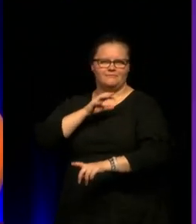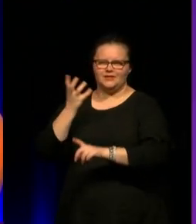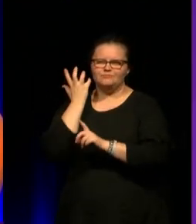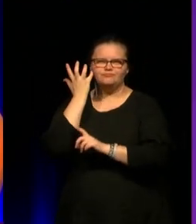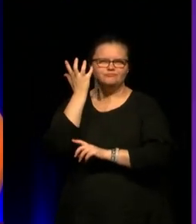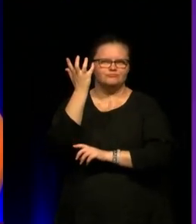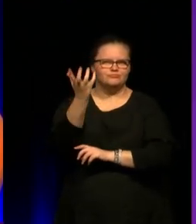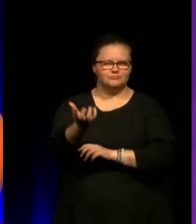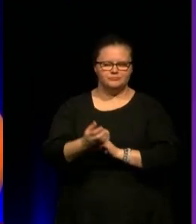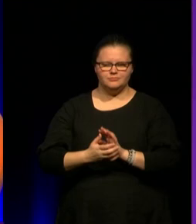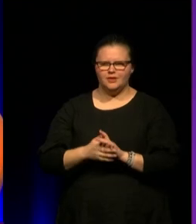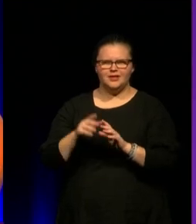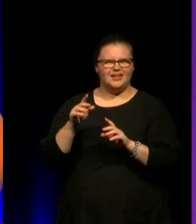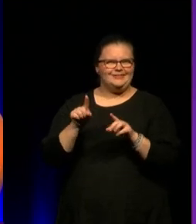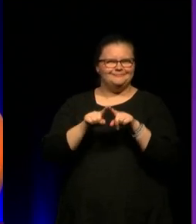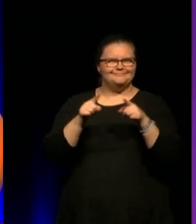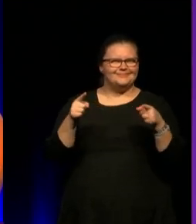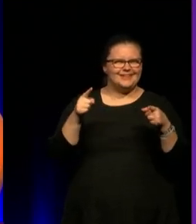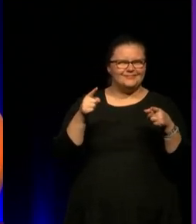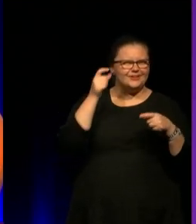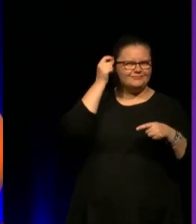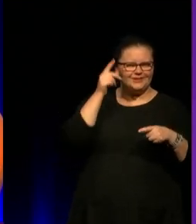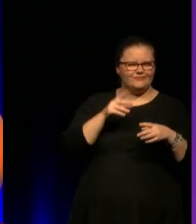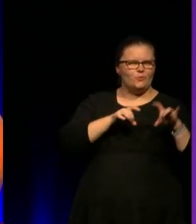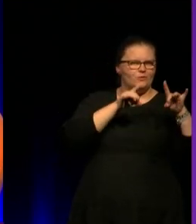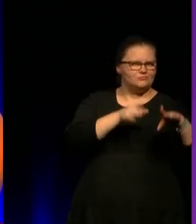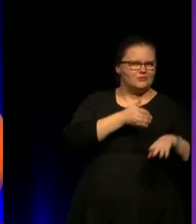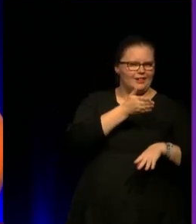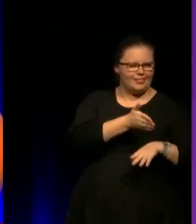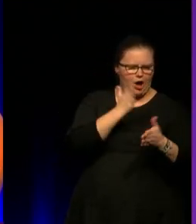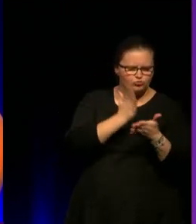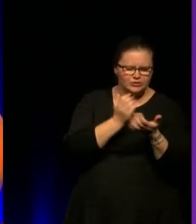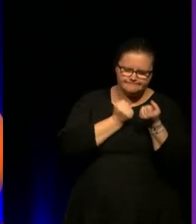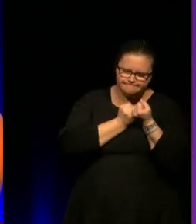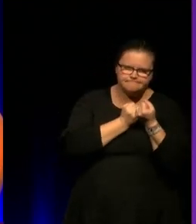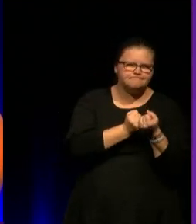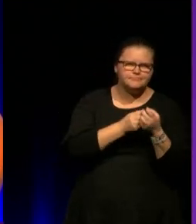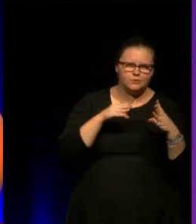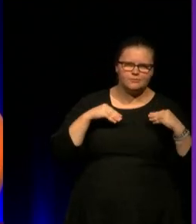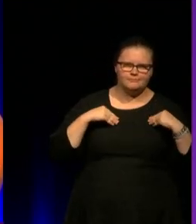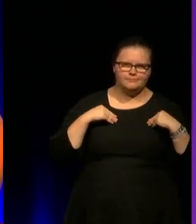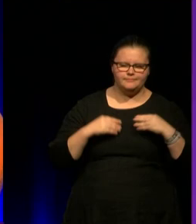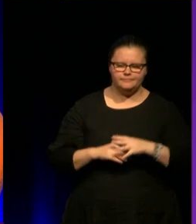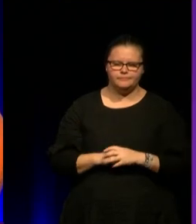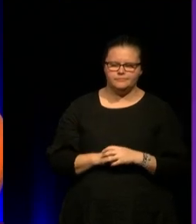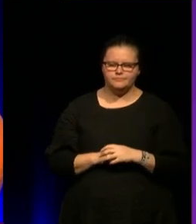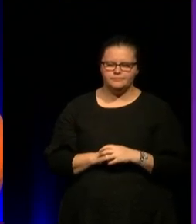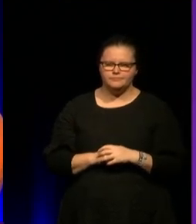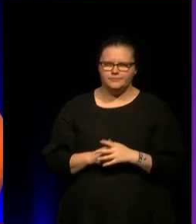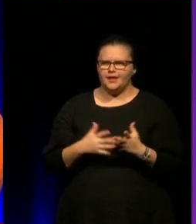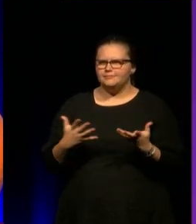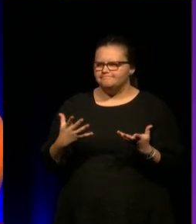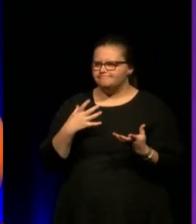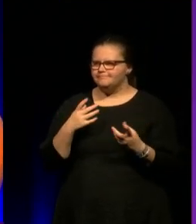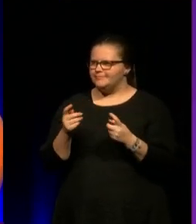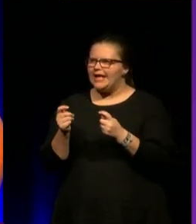to be a different mindset in the Australian authorities about really supporting companies and more willing, and it's easier for them